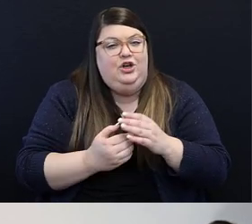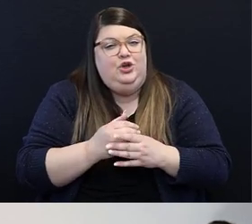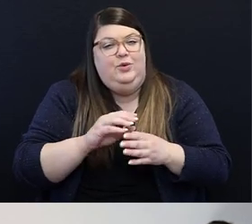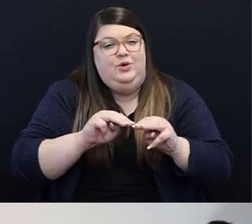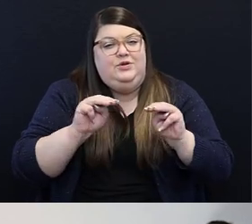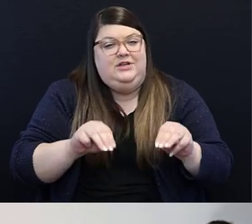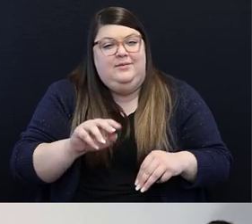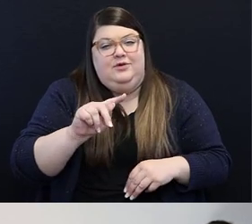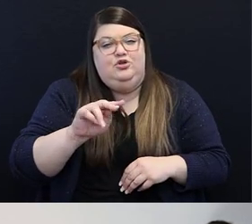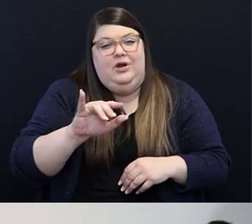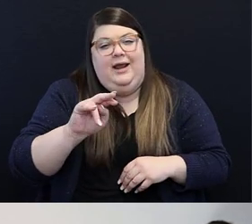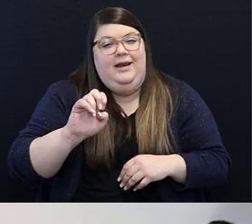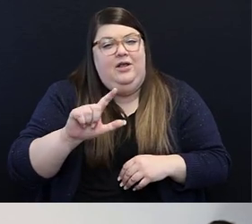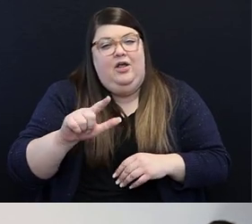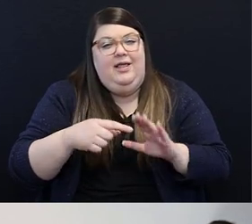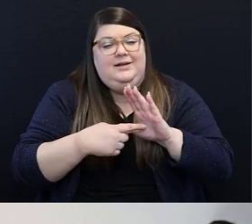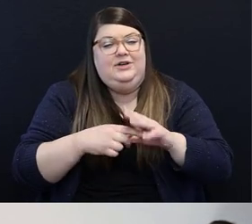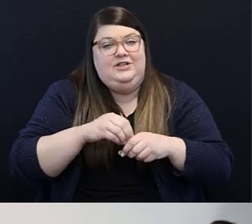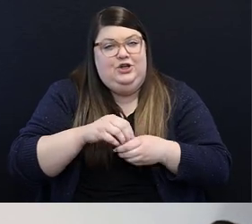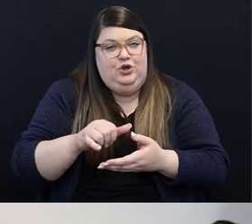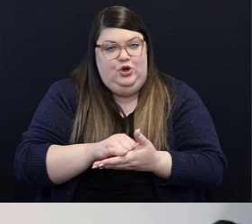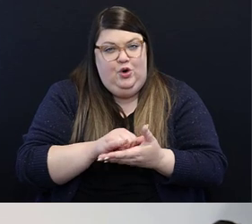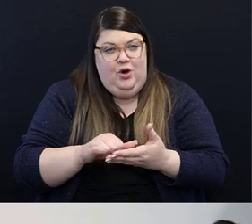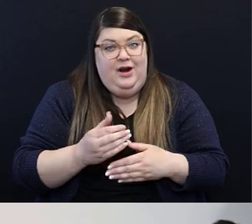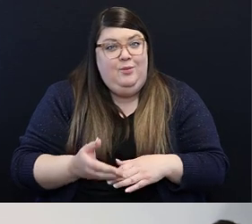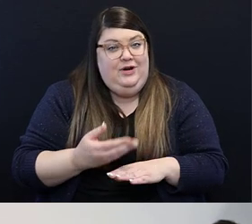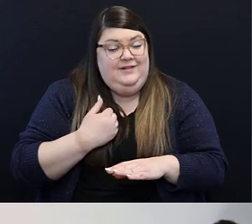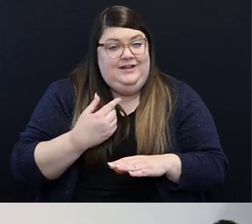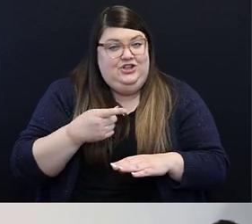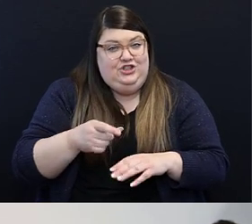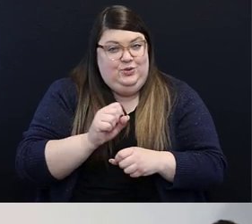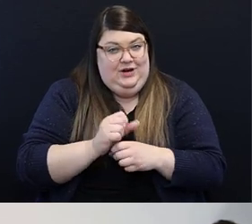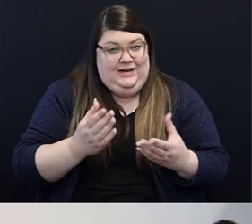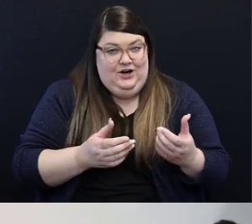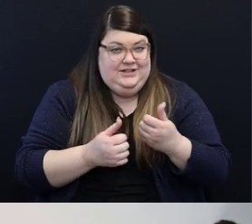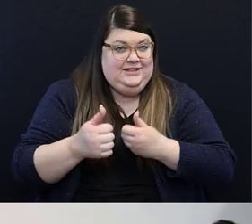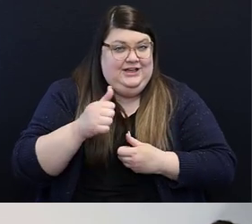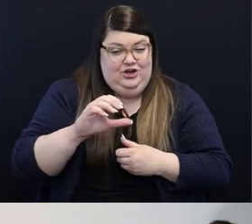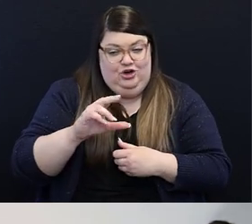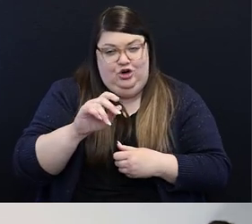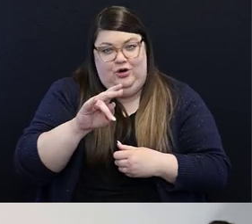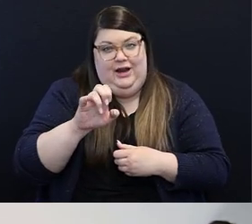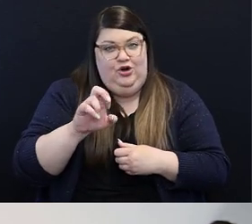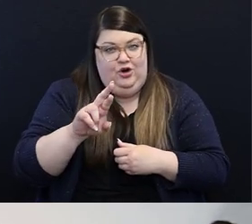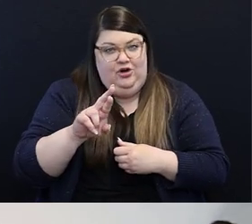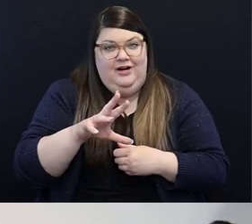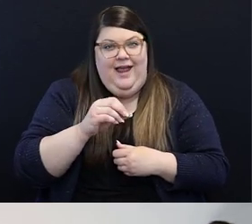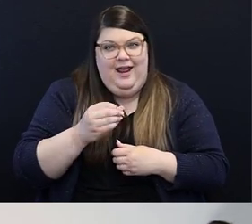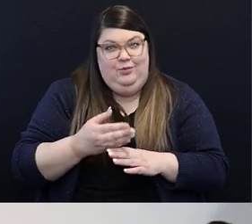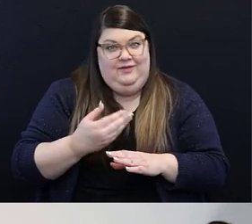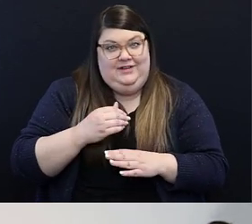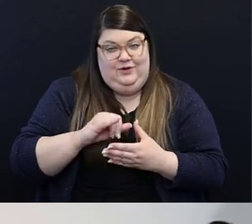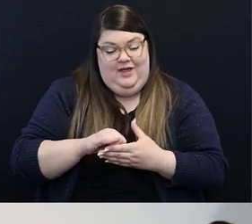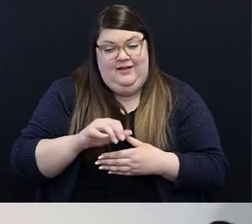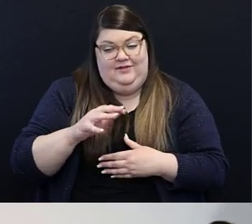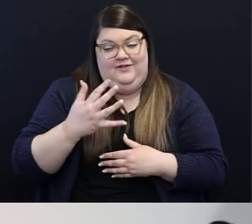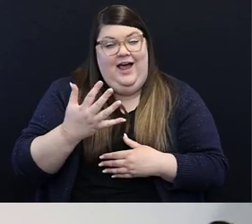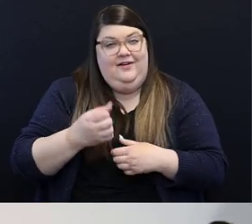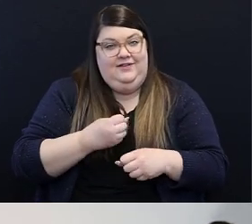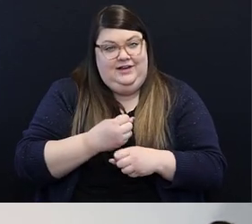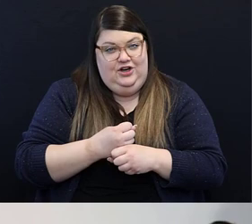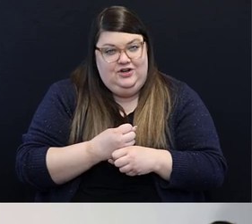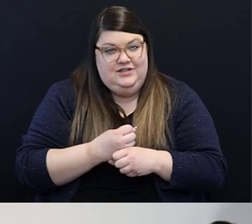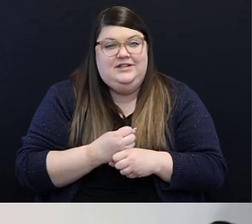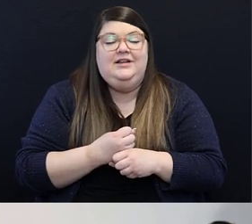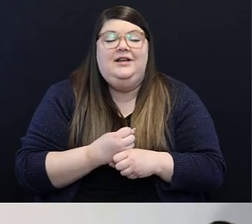York. Previously, she was here as the senior curator and previously to that curator for 5 years, and she was also